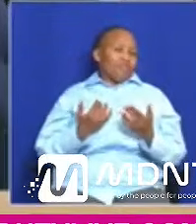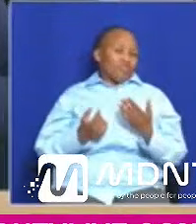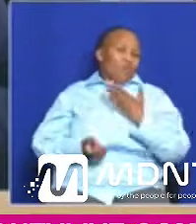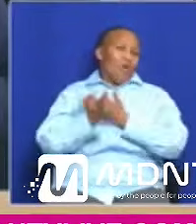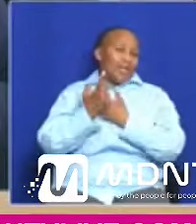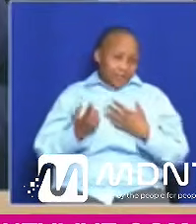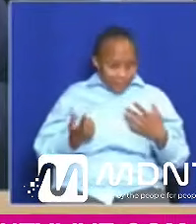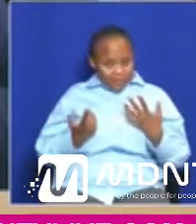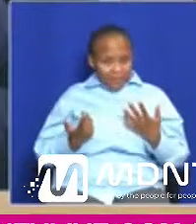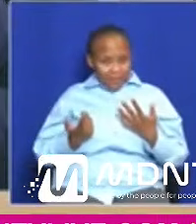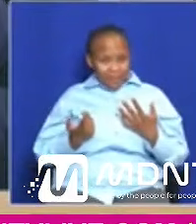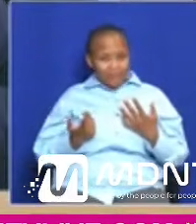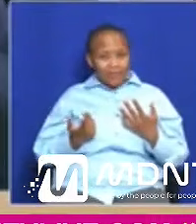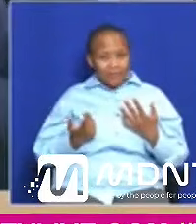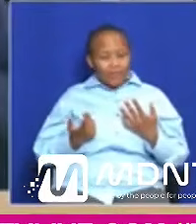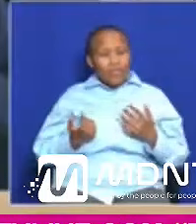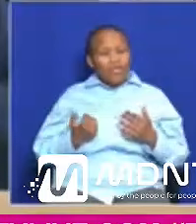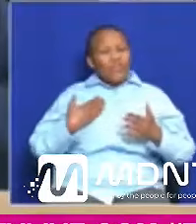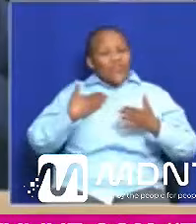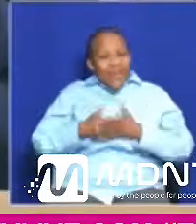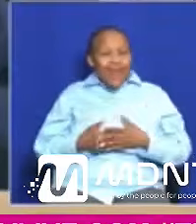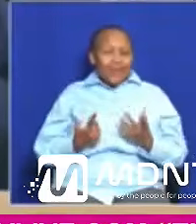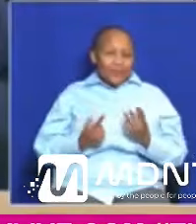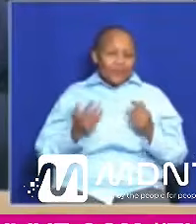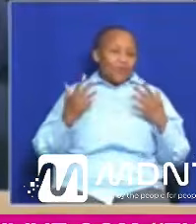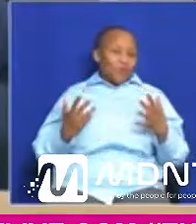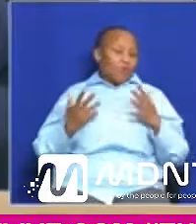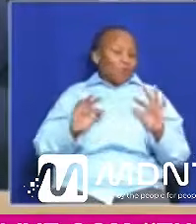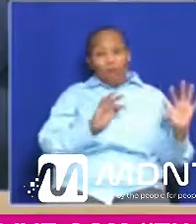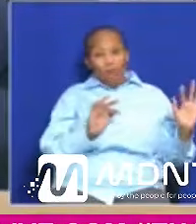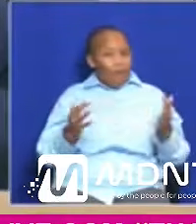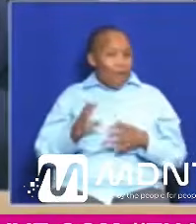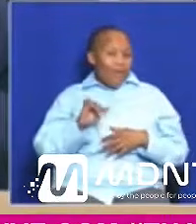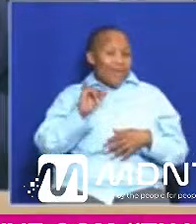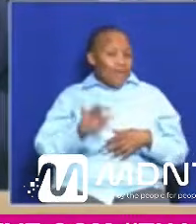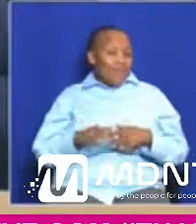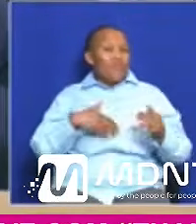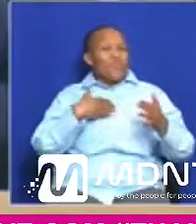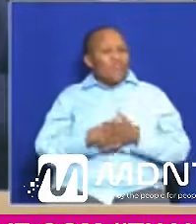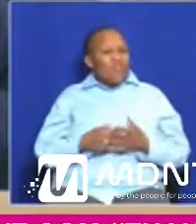And you could only do that if you are in a position to address us on the contents of this letter. If you are